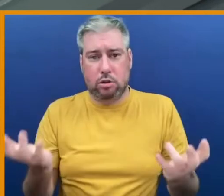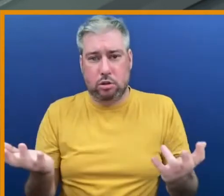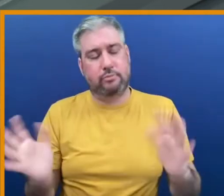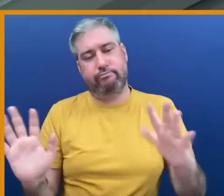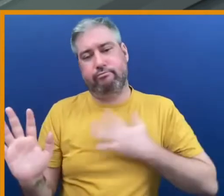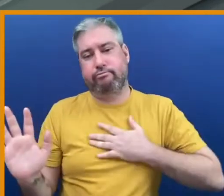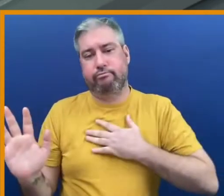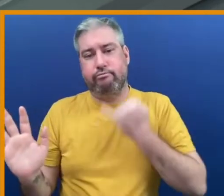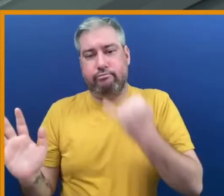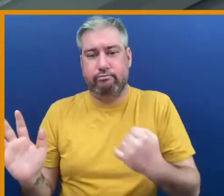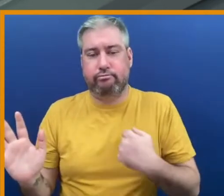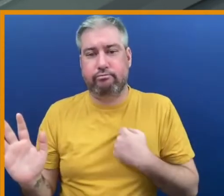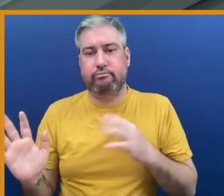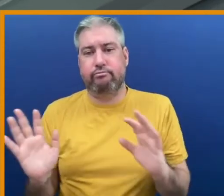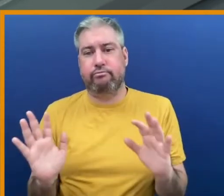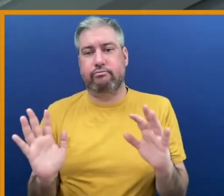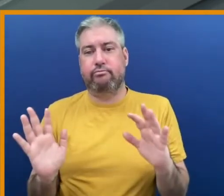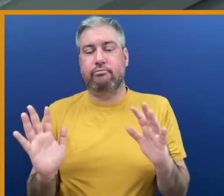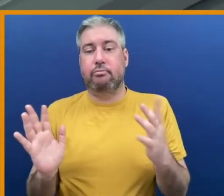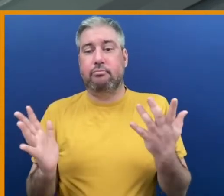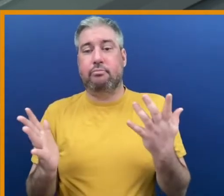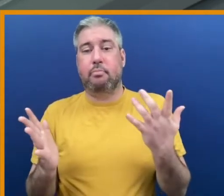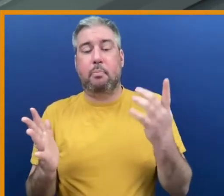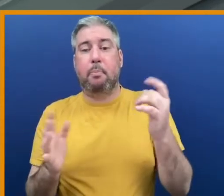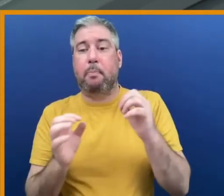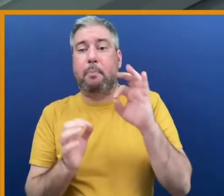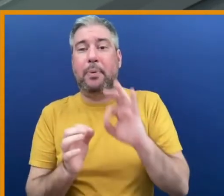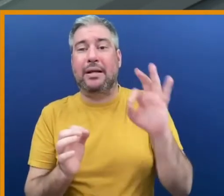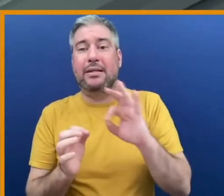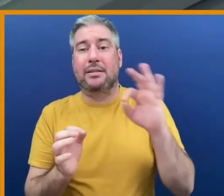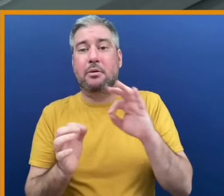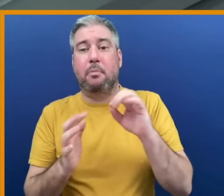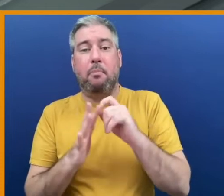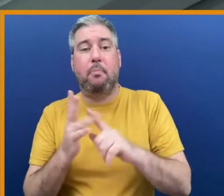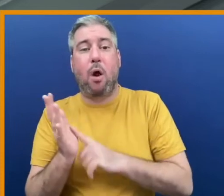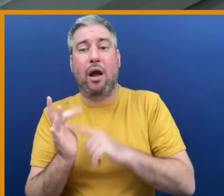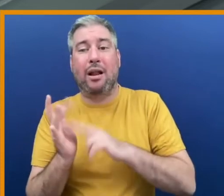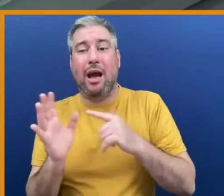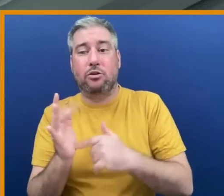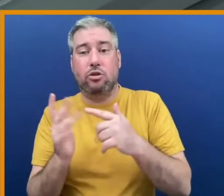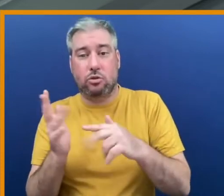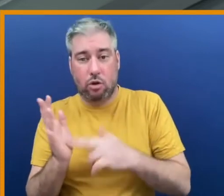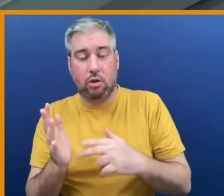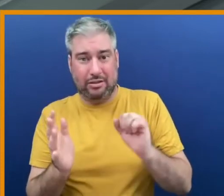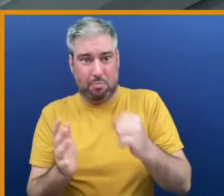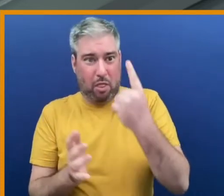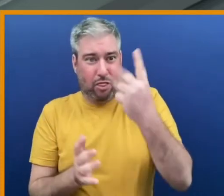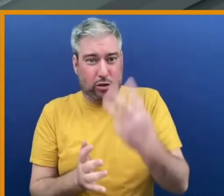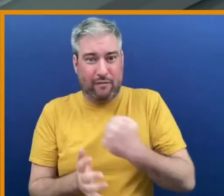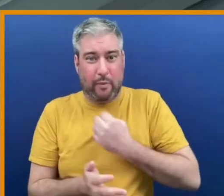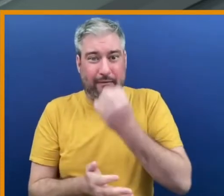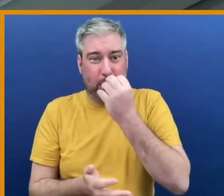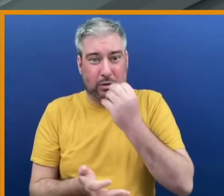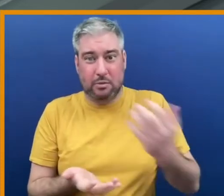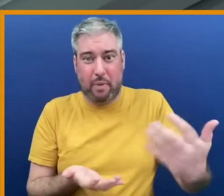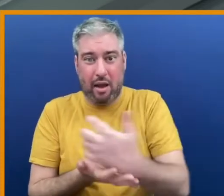yet the government has again given special permission for the use of neonicotinoids known to harm bees. In particular, I want to